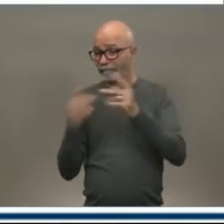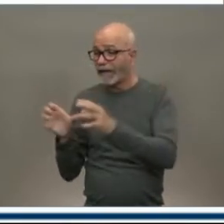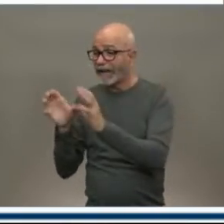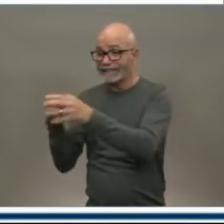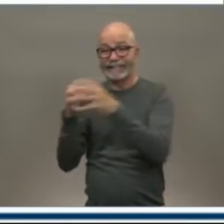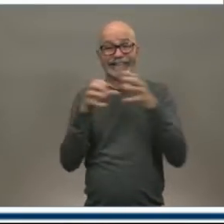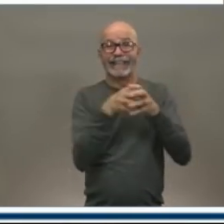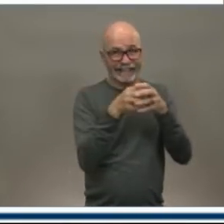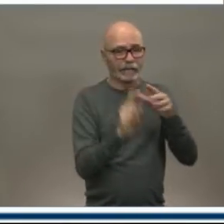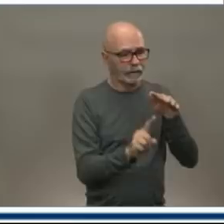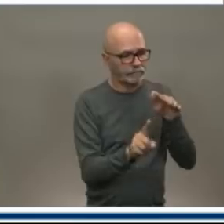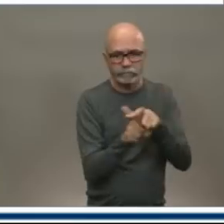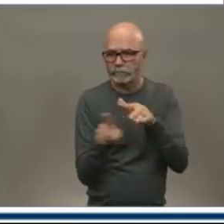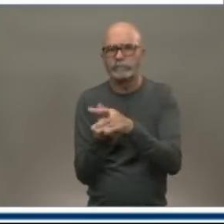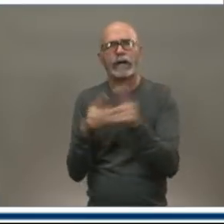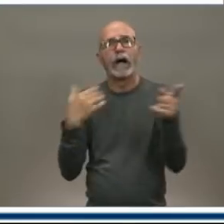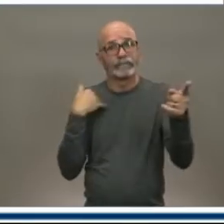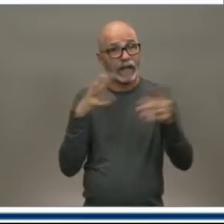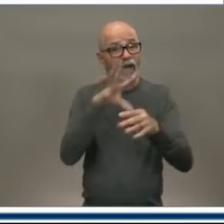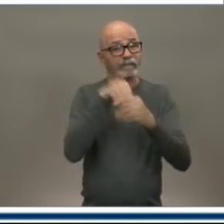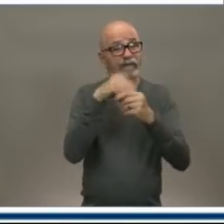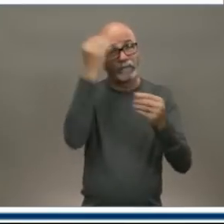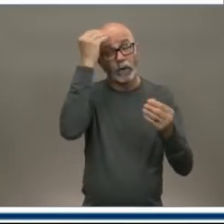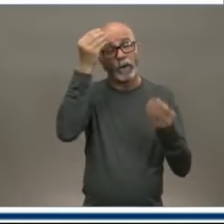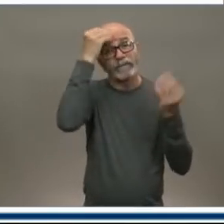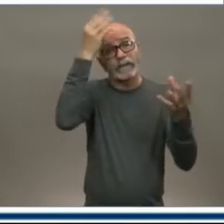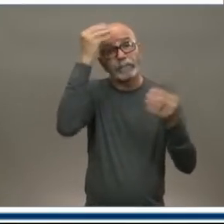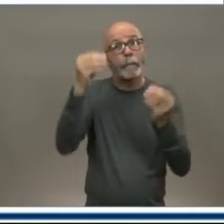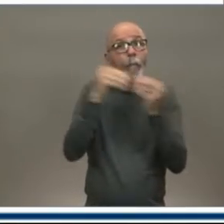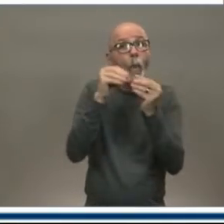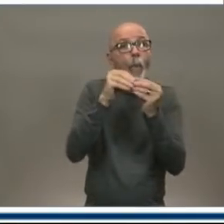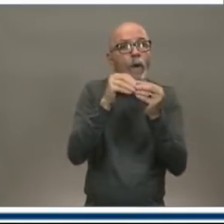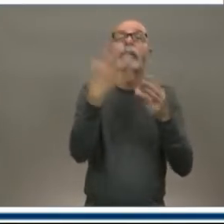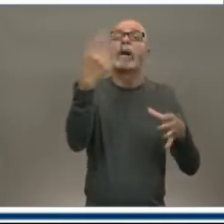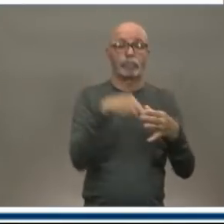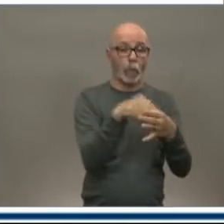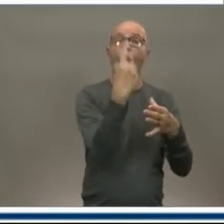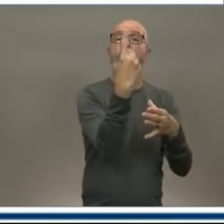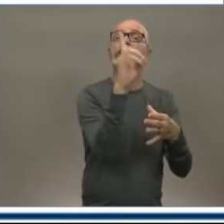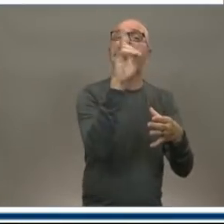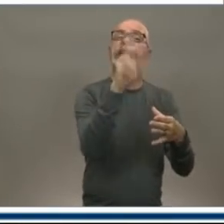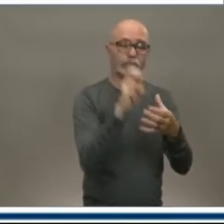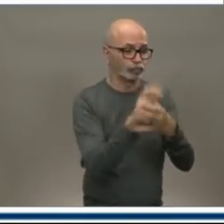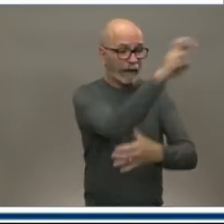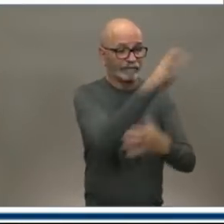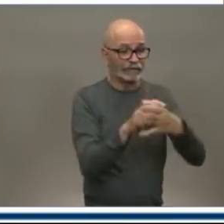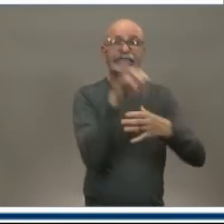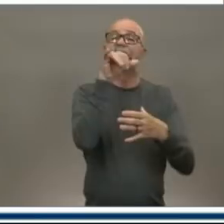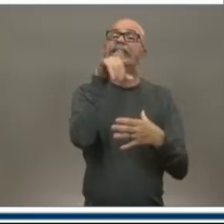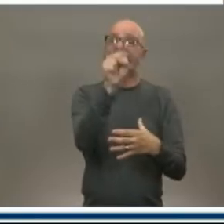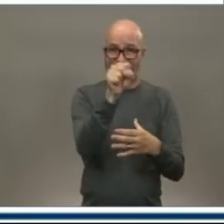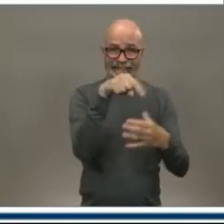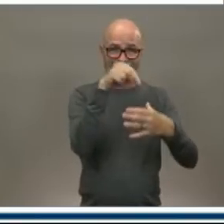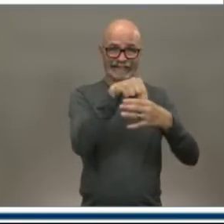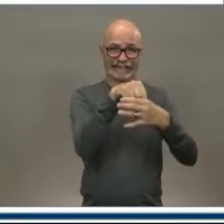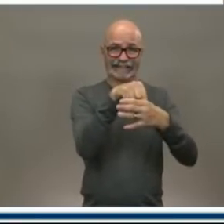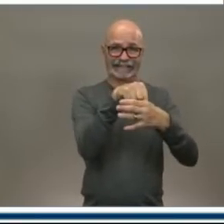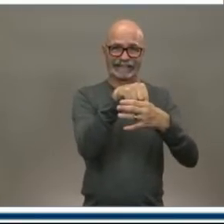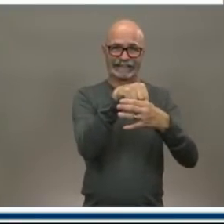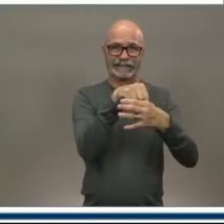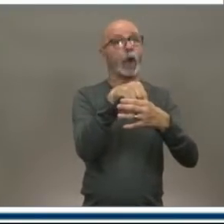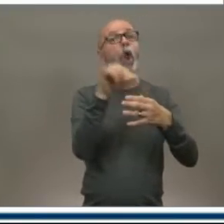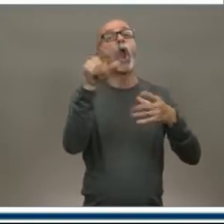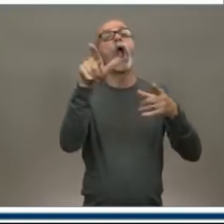least one individual where there's been travel outside the bubble, but there's been other things as we're investigating that could also be sources